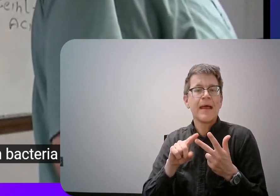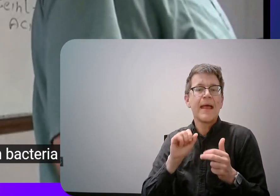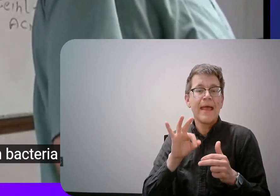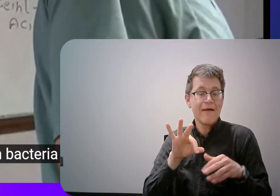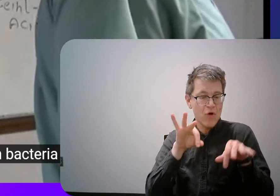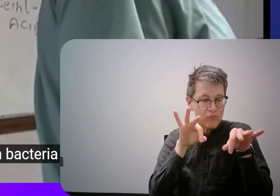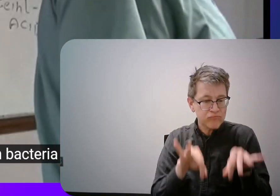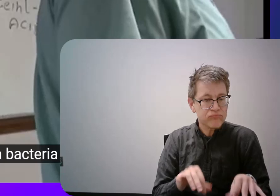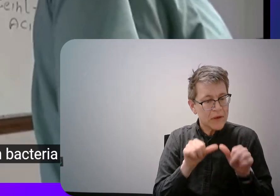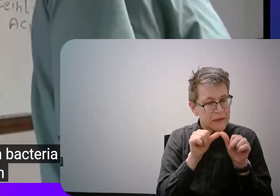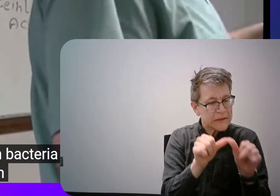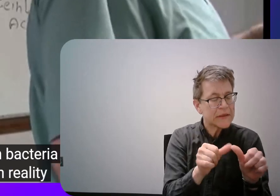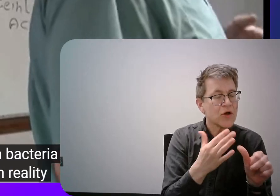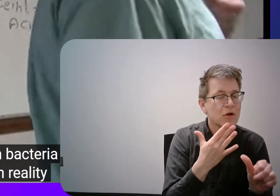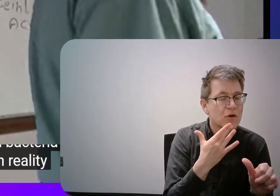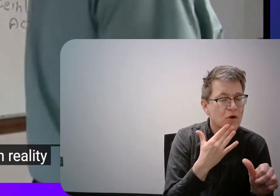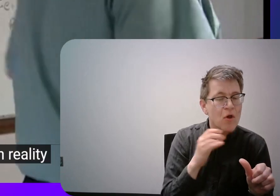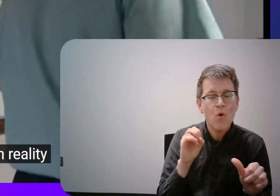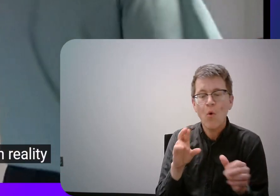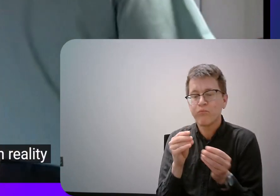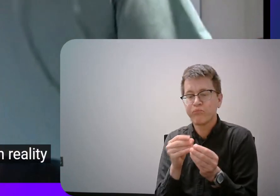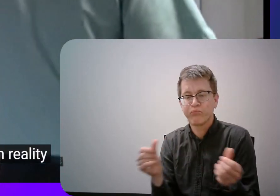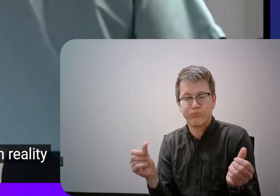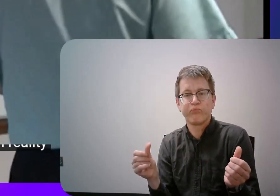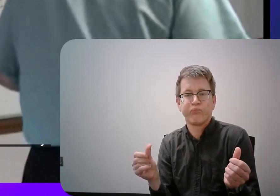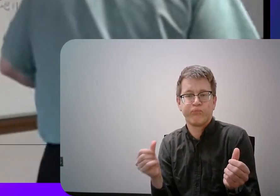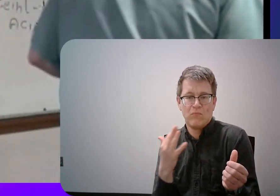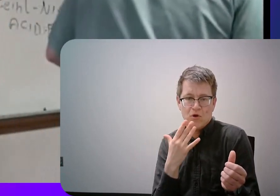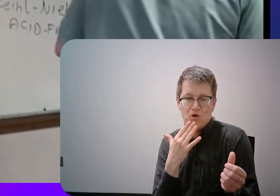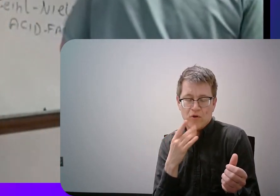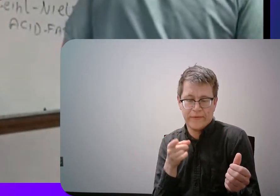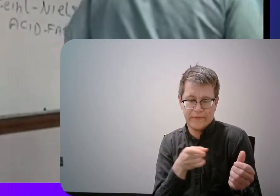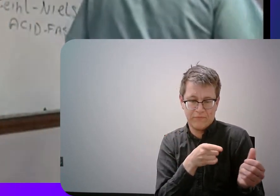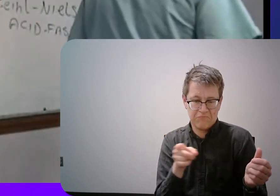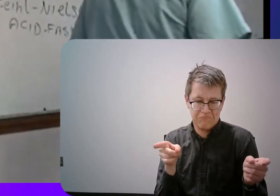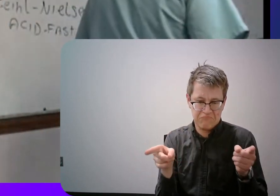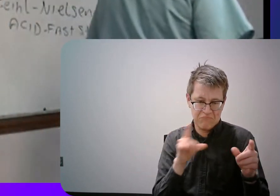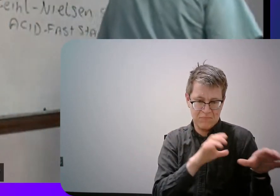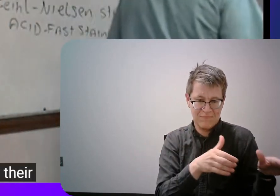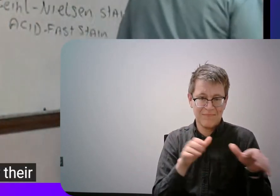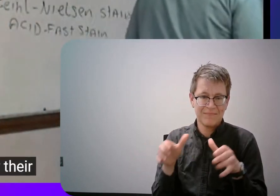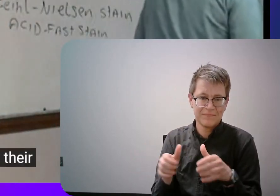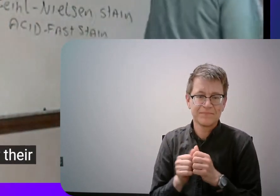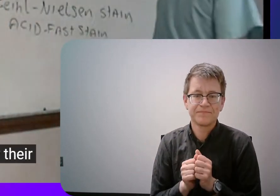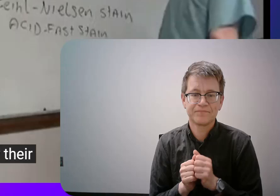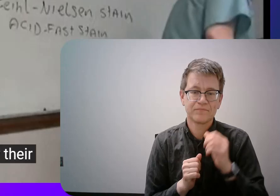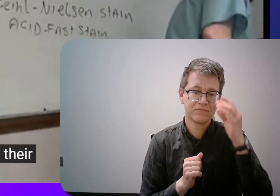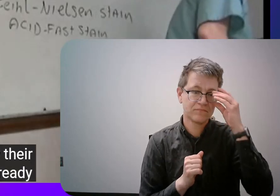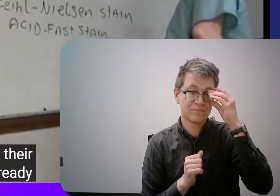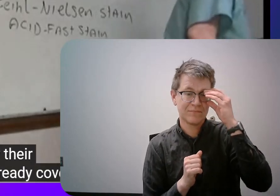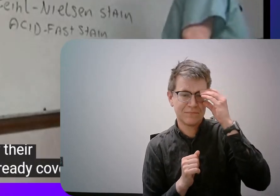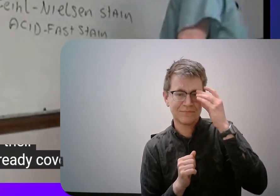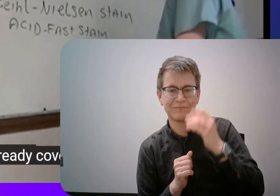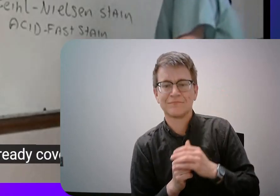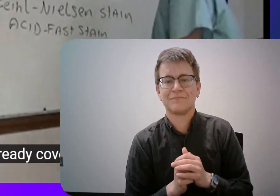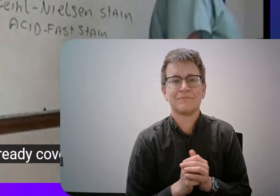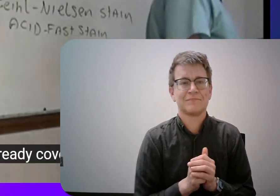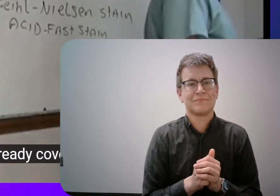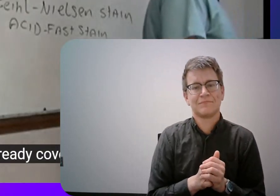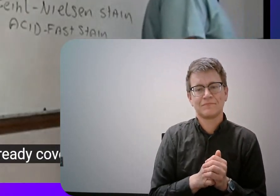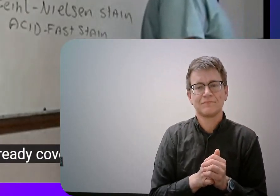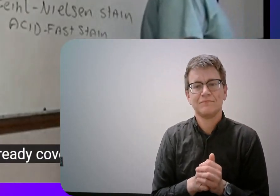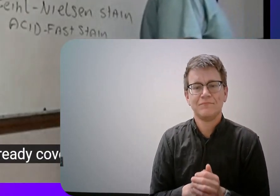Well, it's easy. Because in reality, you already know the difference. I just haven't called things by their name, but even though we already covered them.